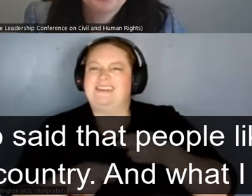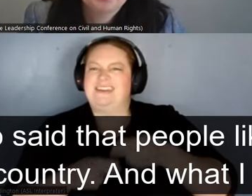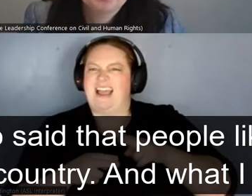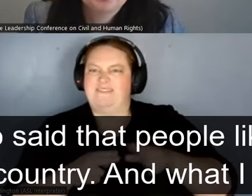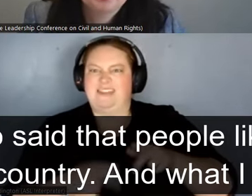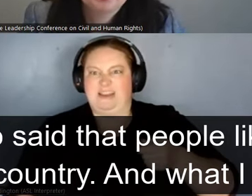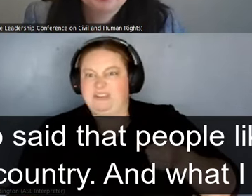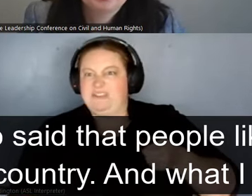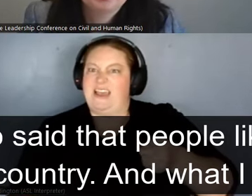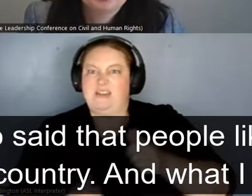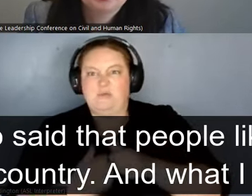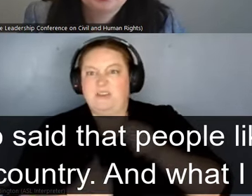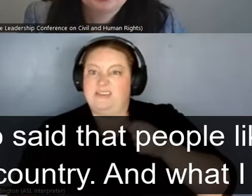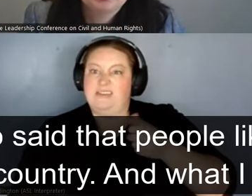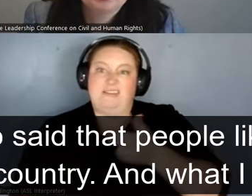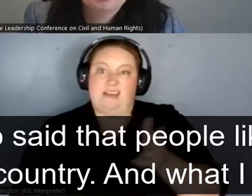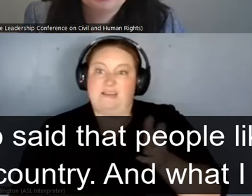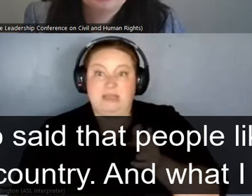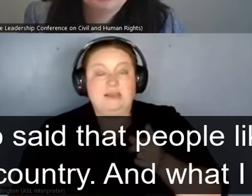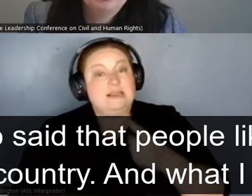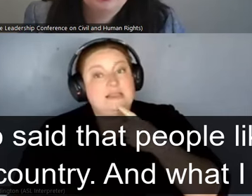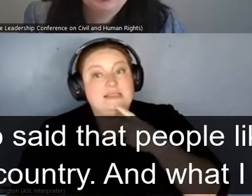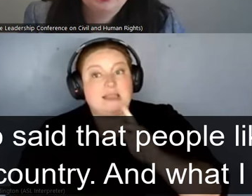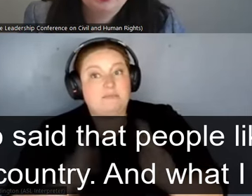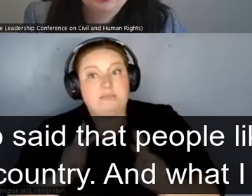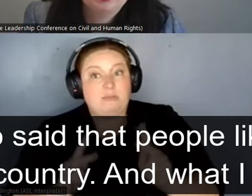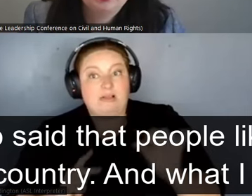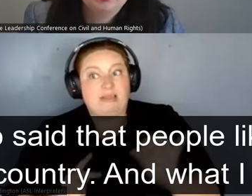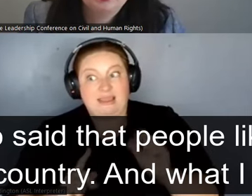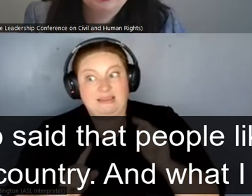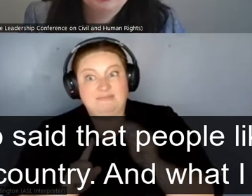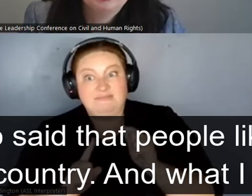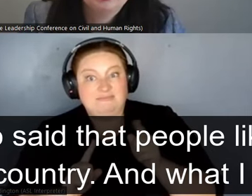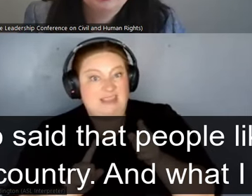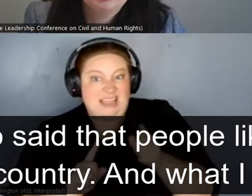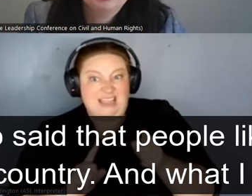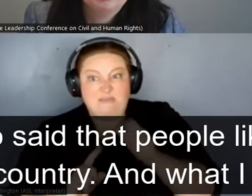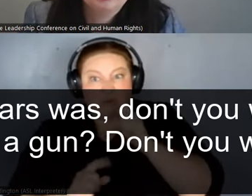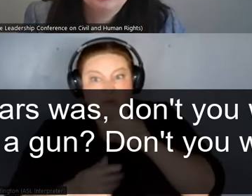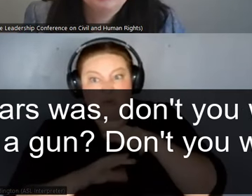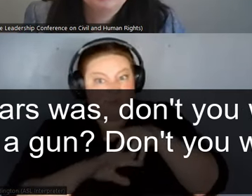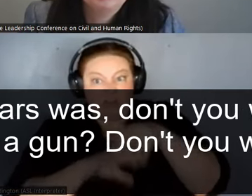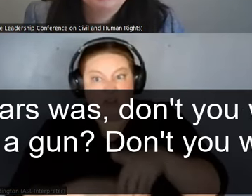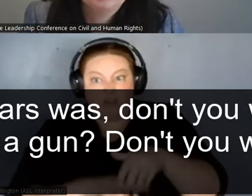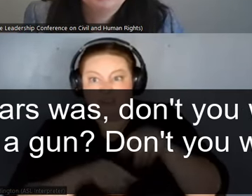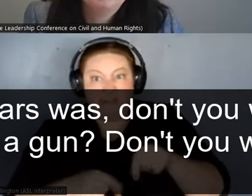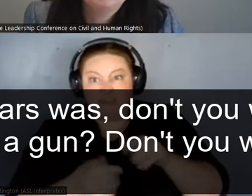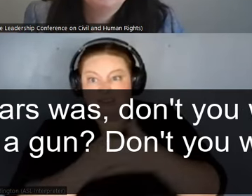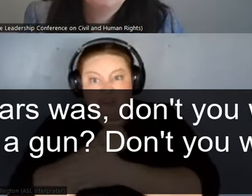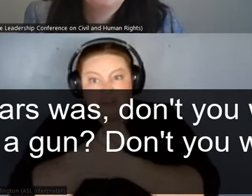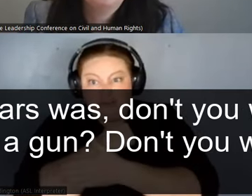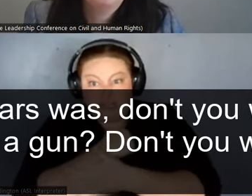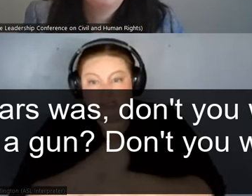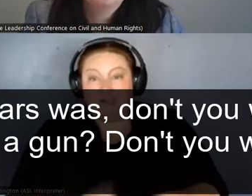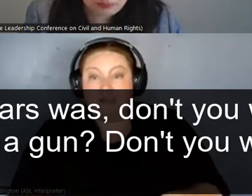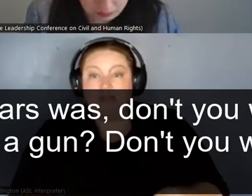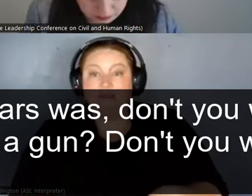a gunman who said that people like him don't belong in this country. And what I've been told over the years